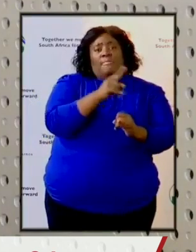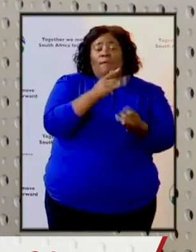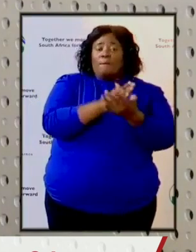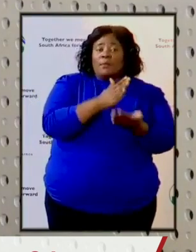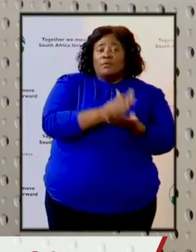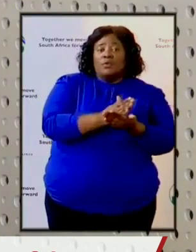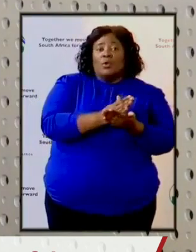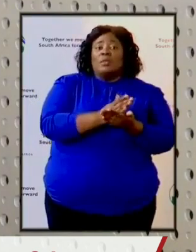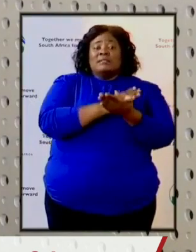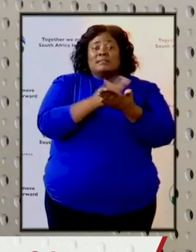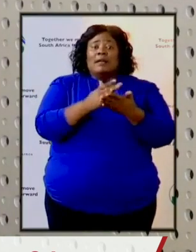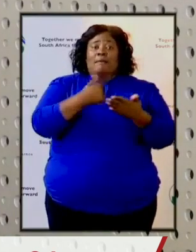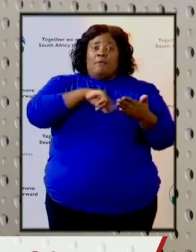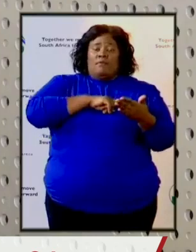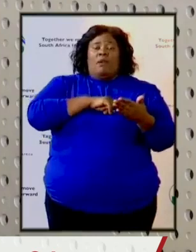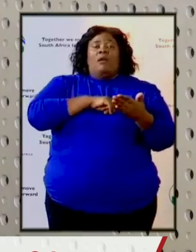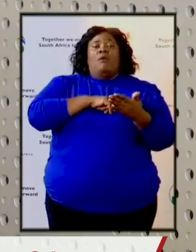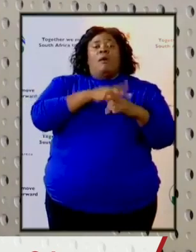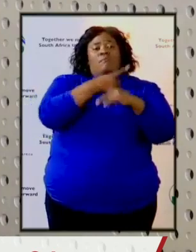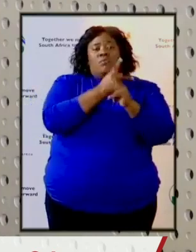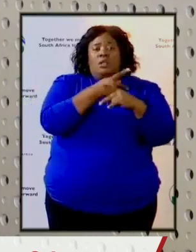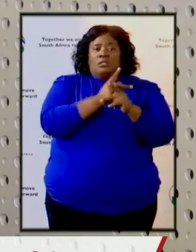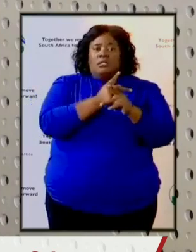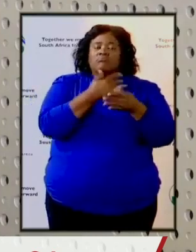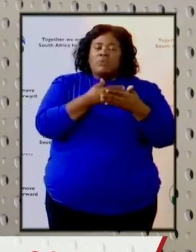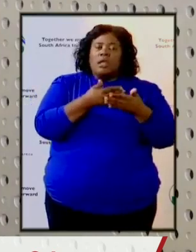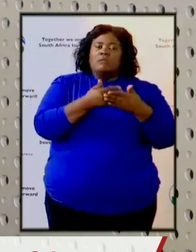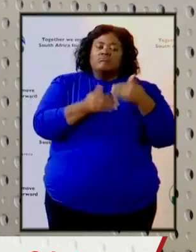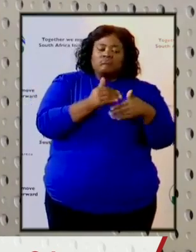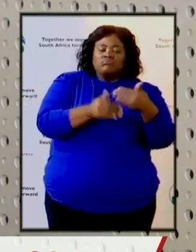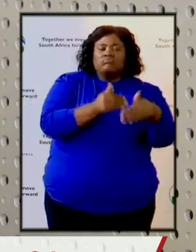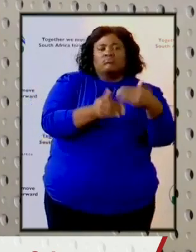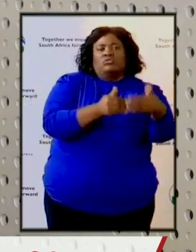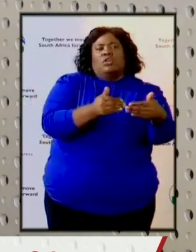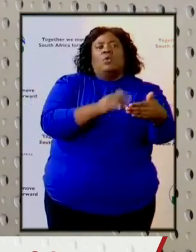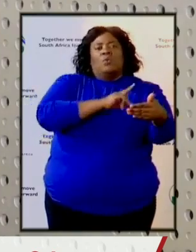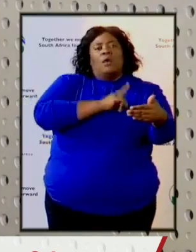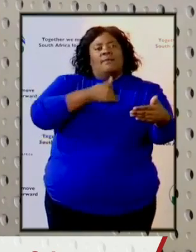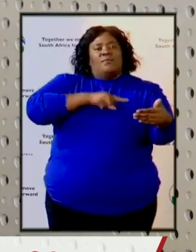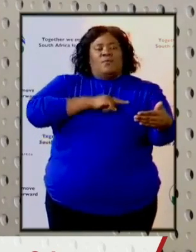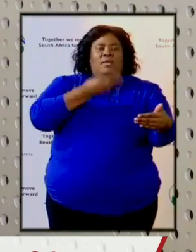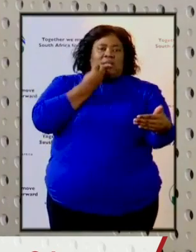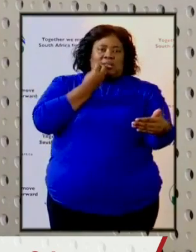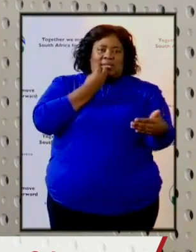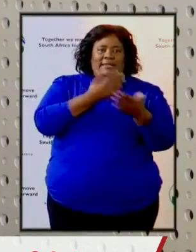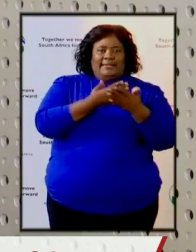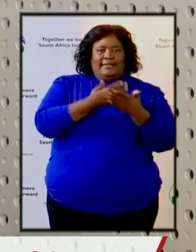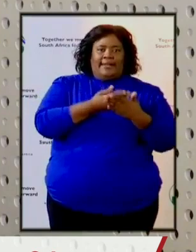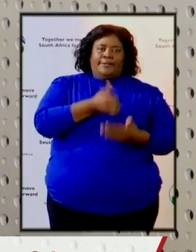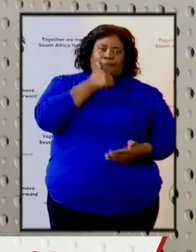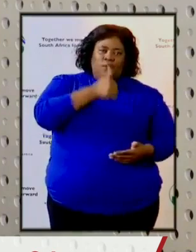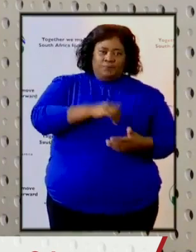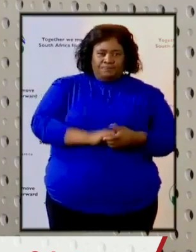that some of our primary production can be processed so that we can eat them as nice